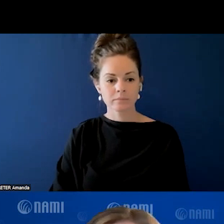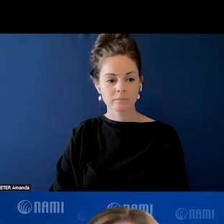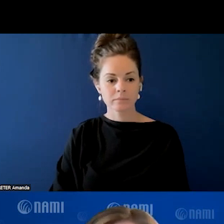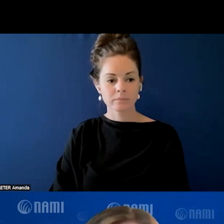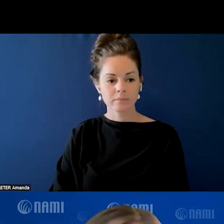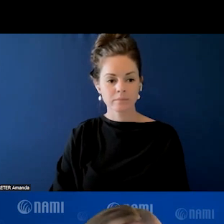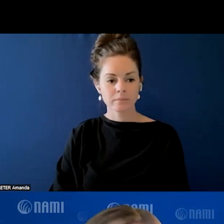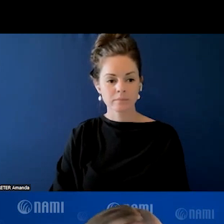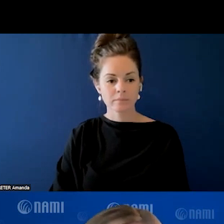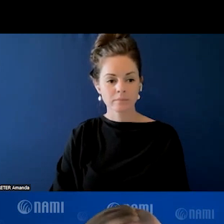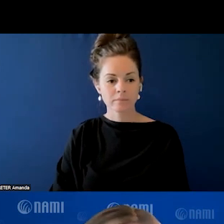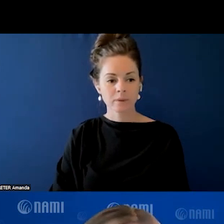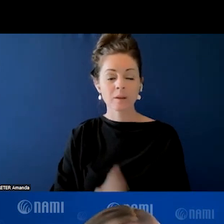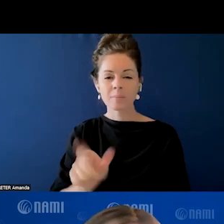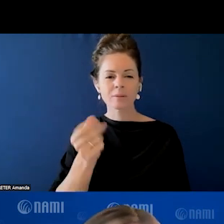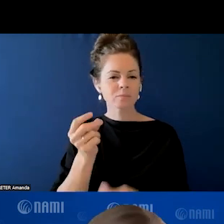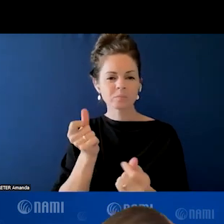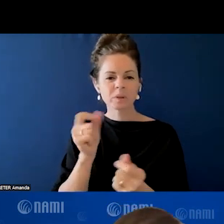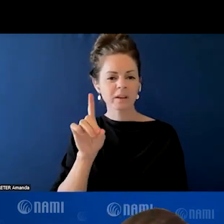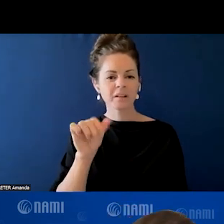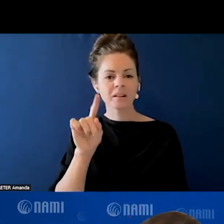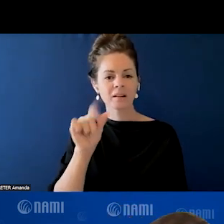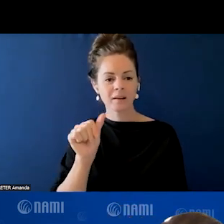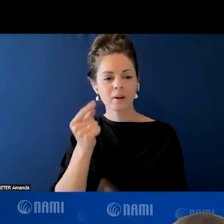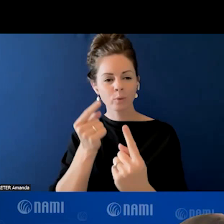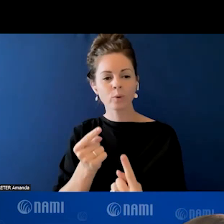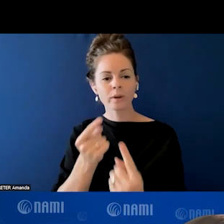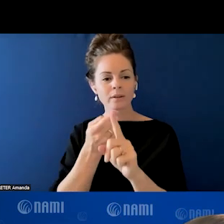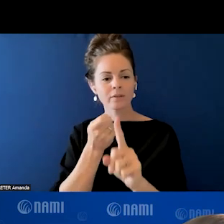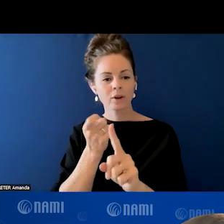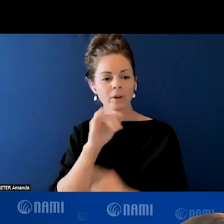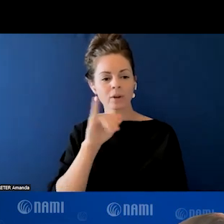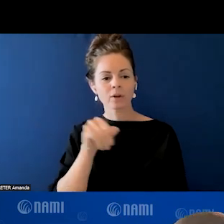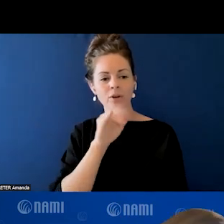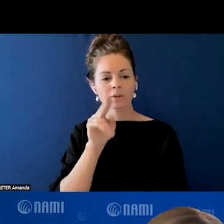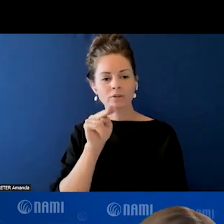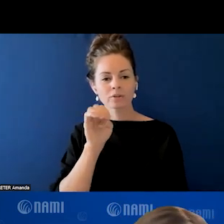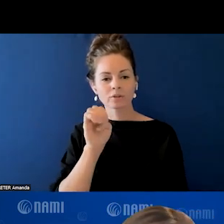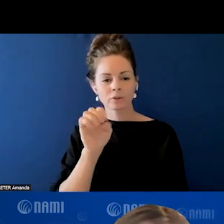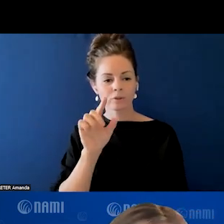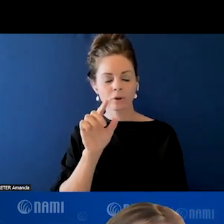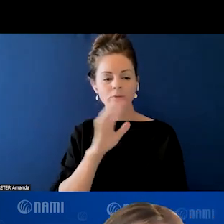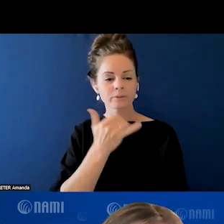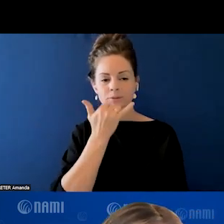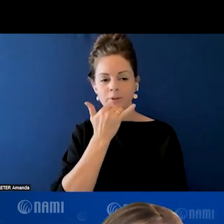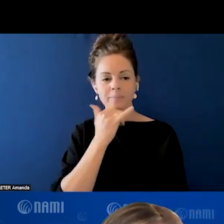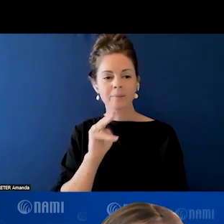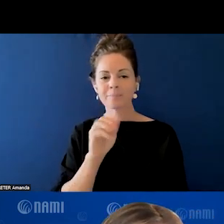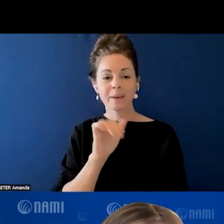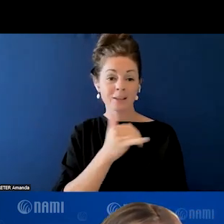And just some other quick data points from our June 2023 survey. Sorry, May is a typo